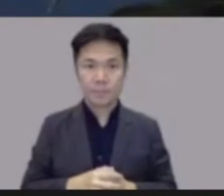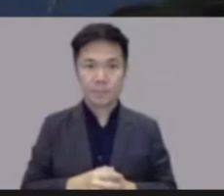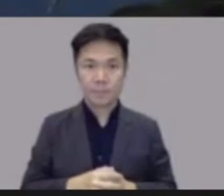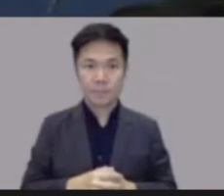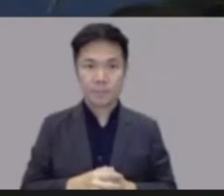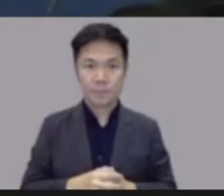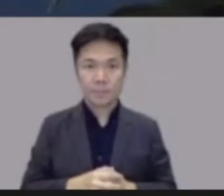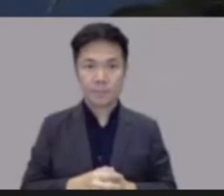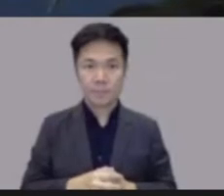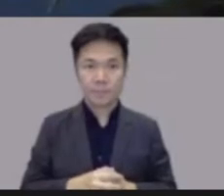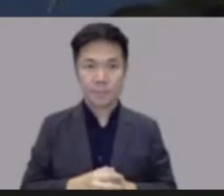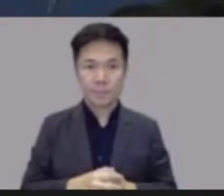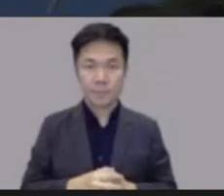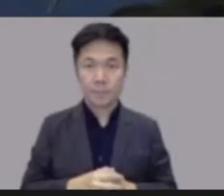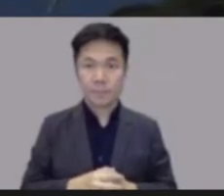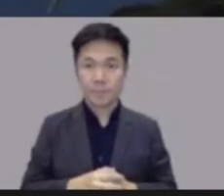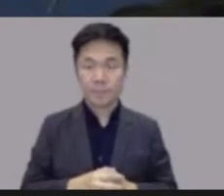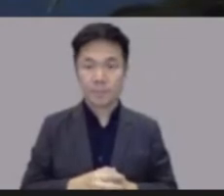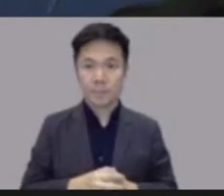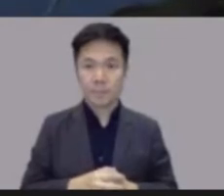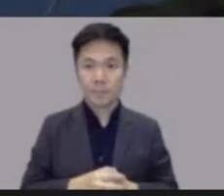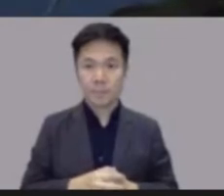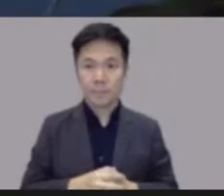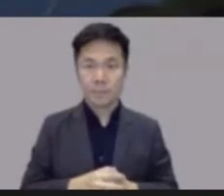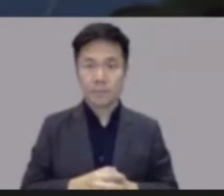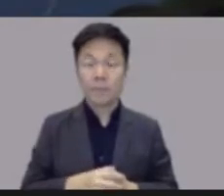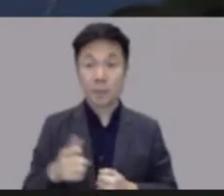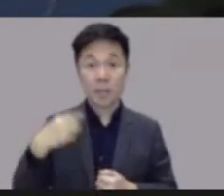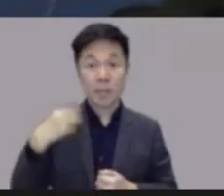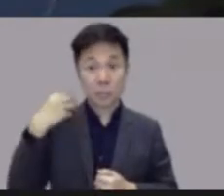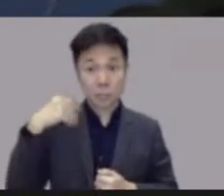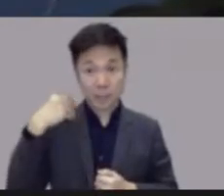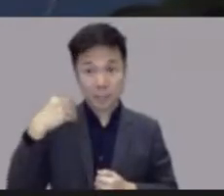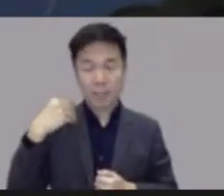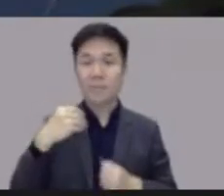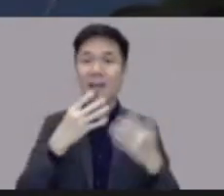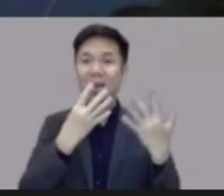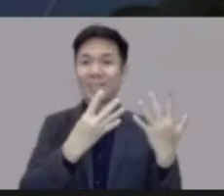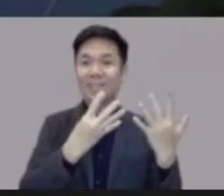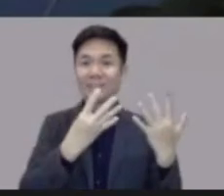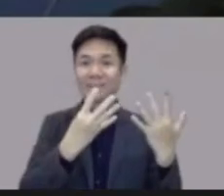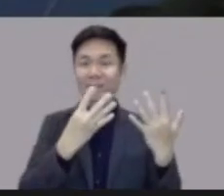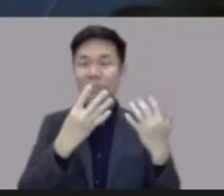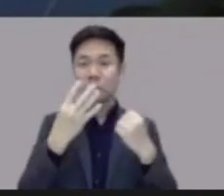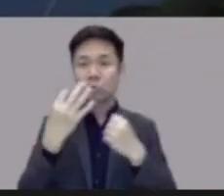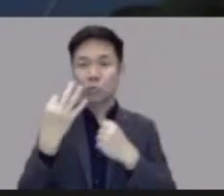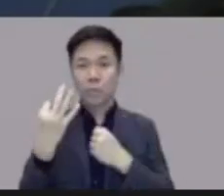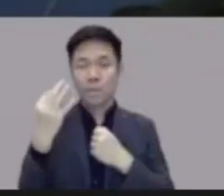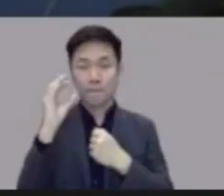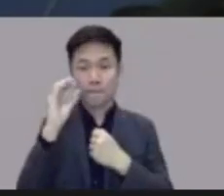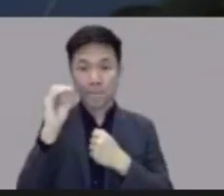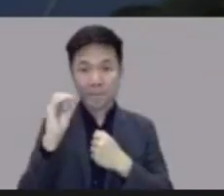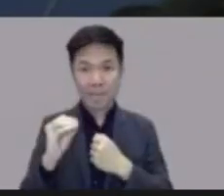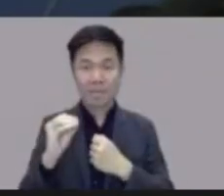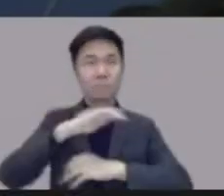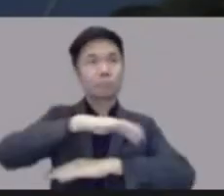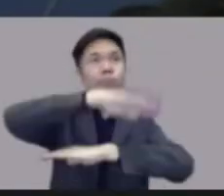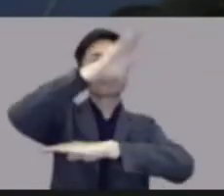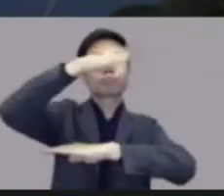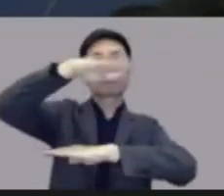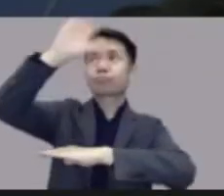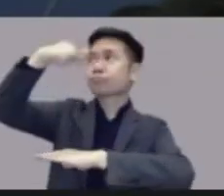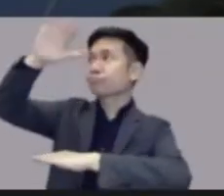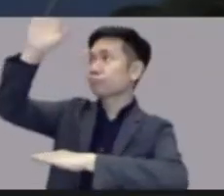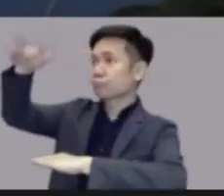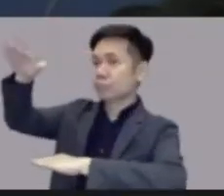93 of Tajikistan is a mountainous area and it is